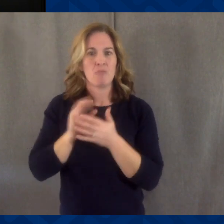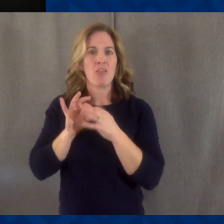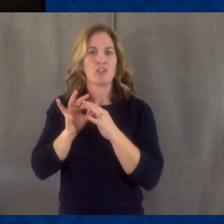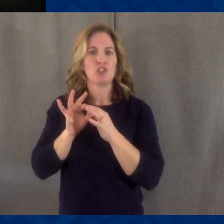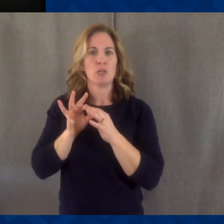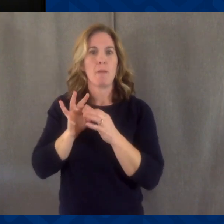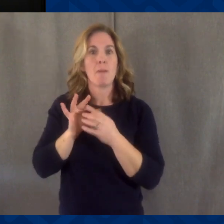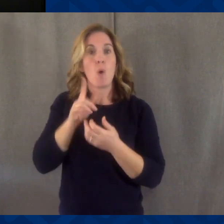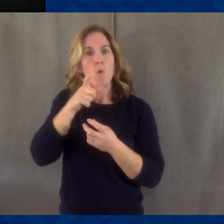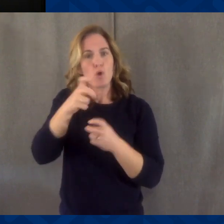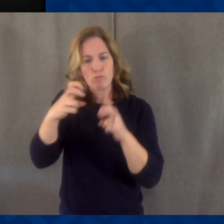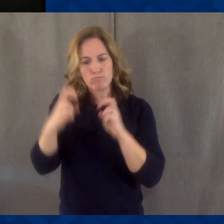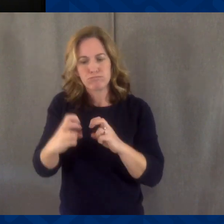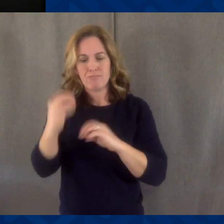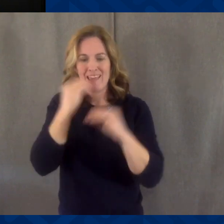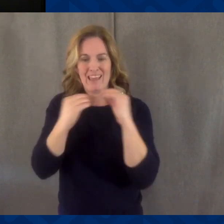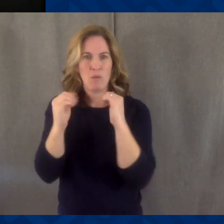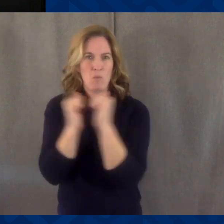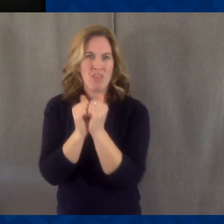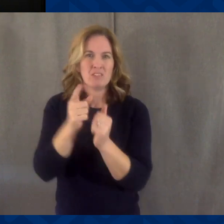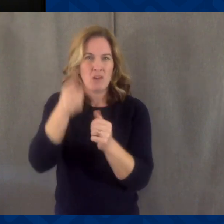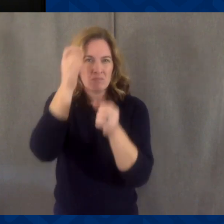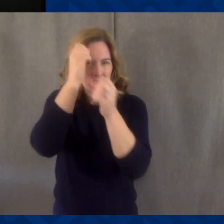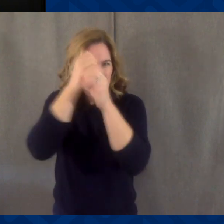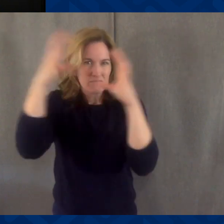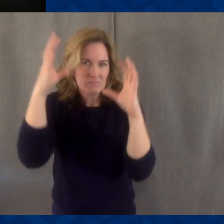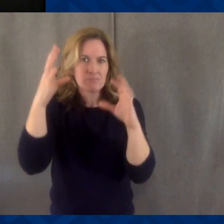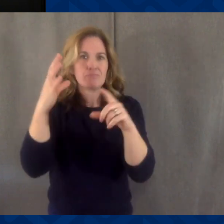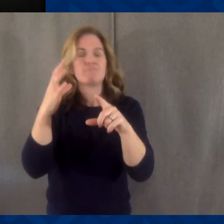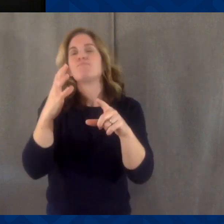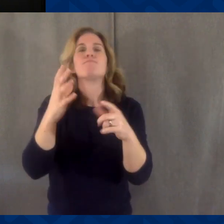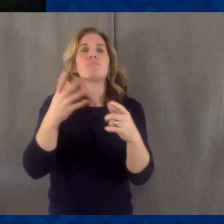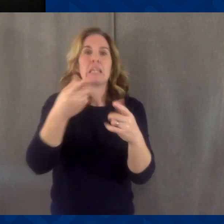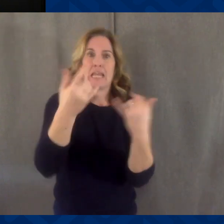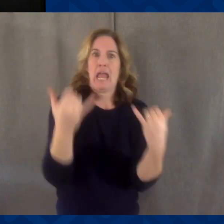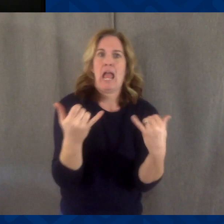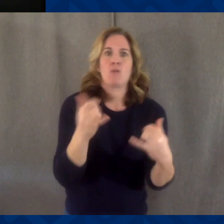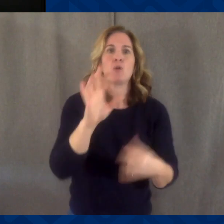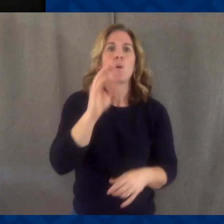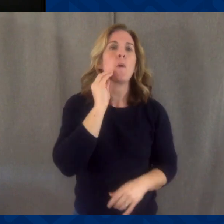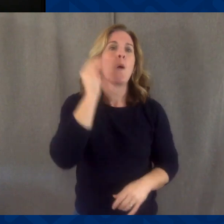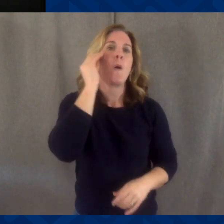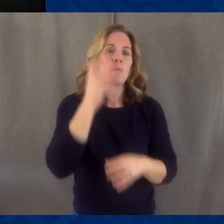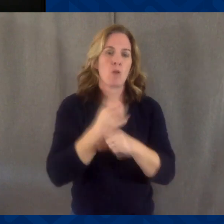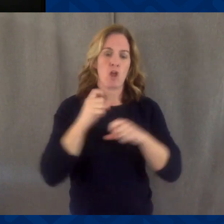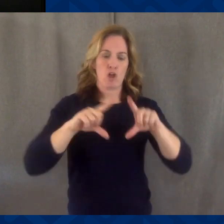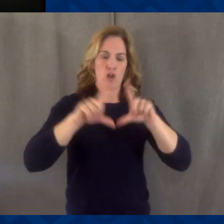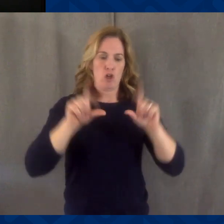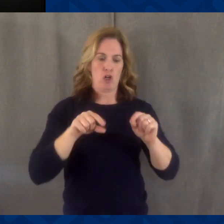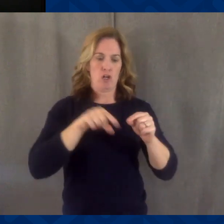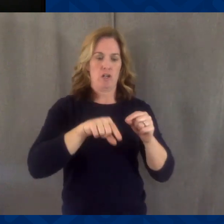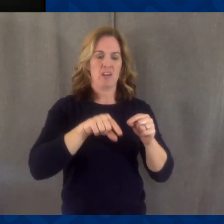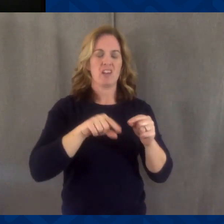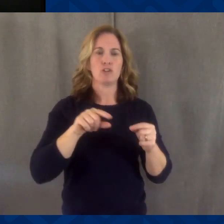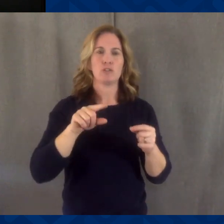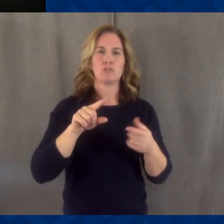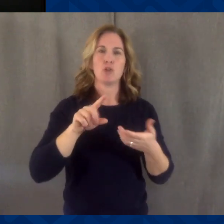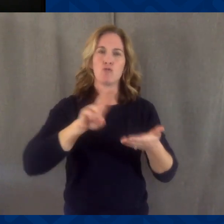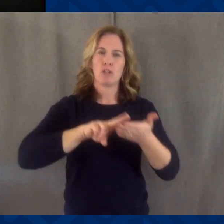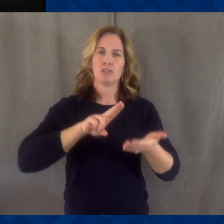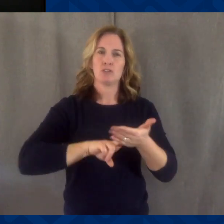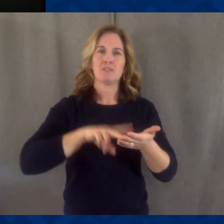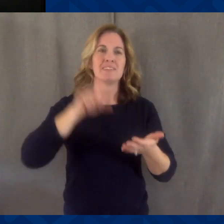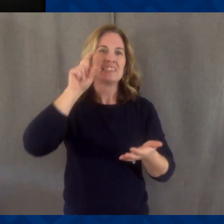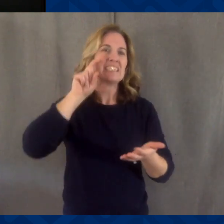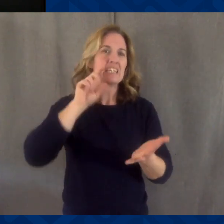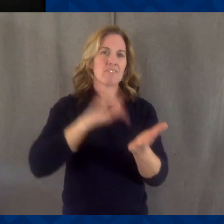be like if you got one of those cards in the mail, those registered sex offender cards, letting you know that somebody who had committed